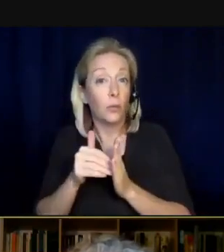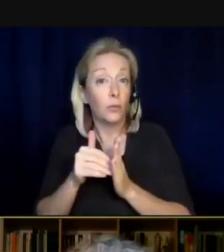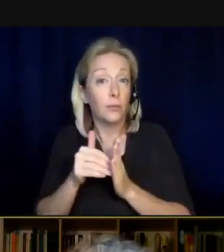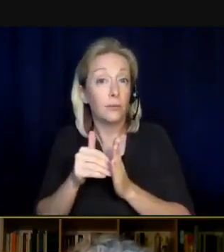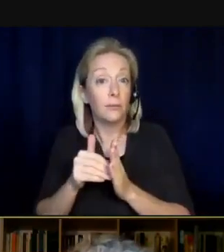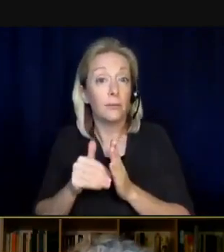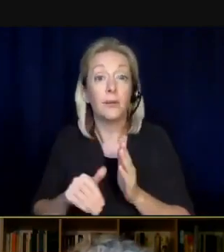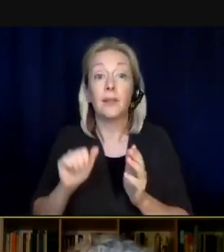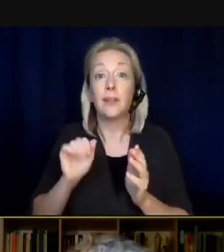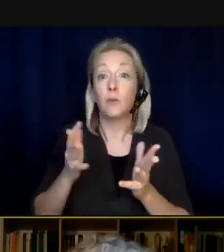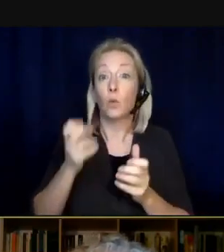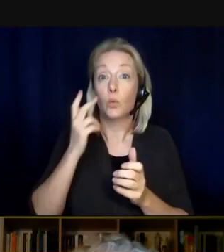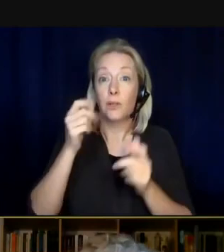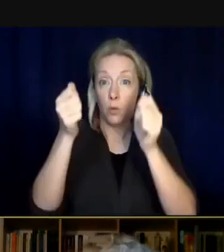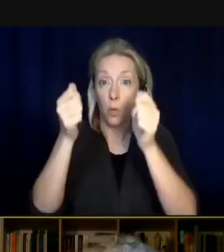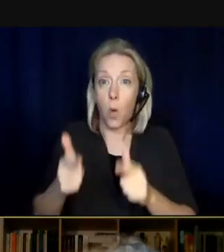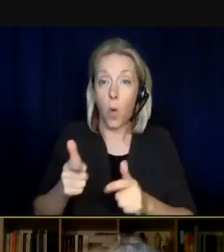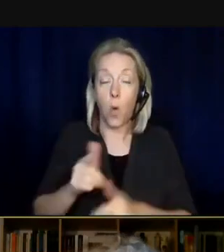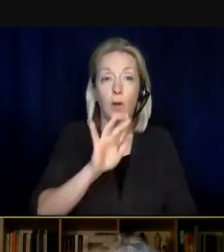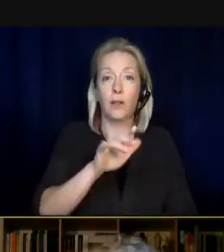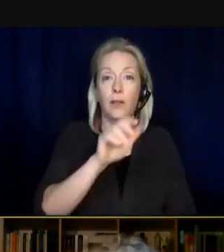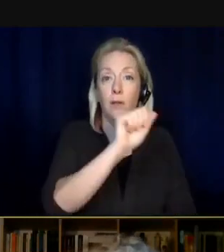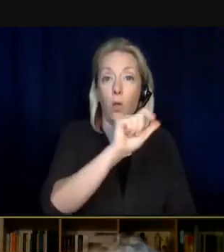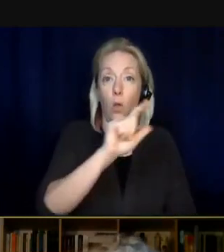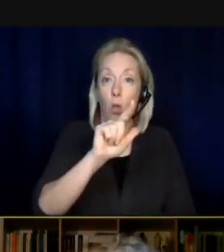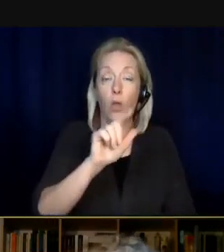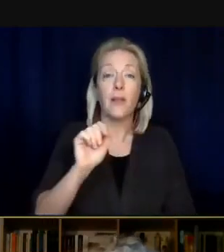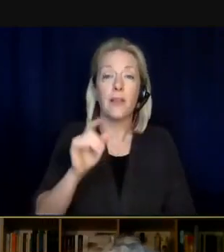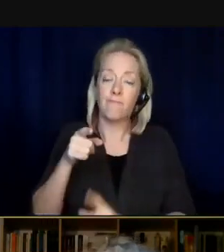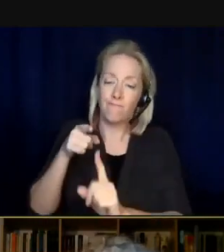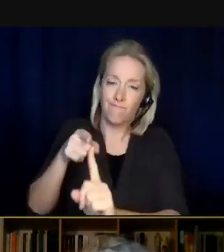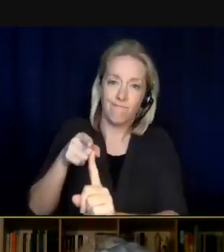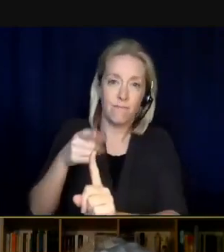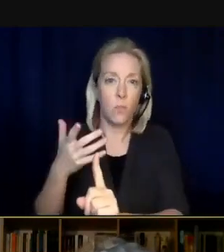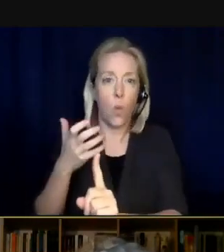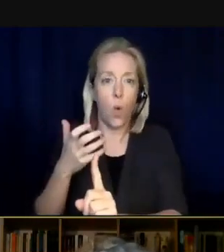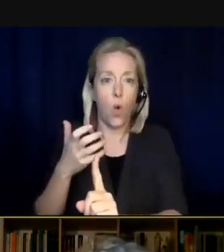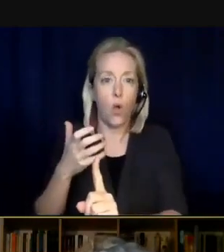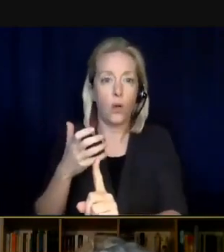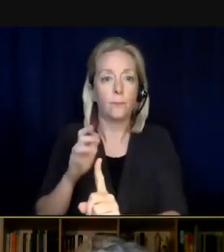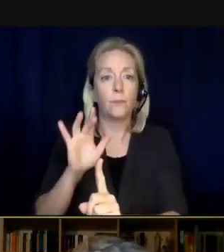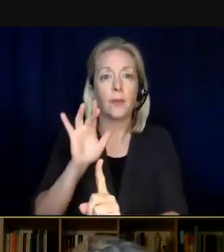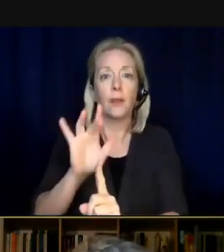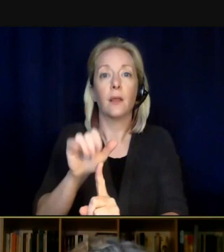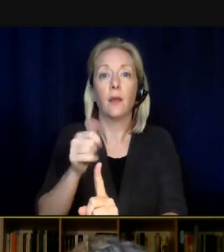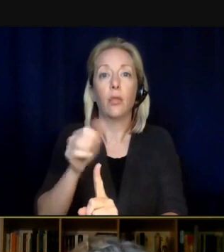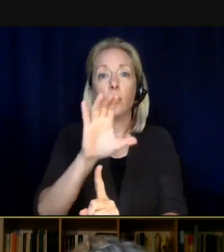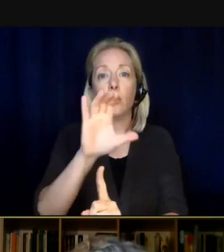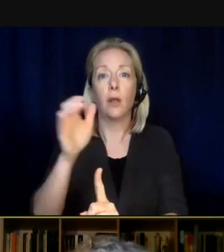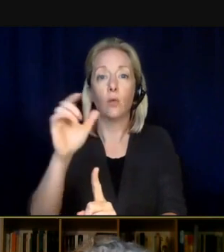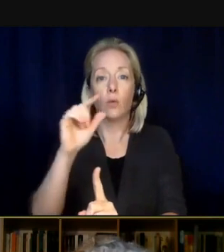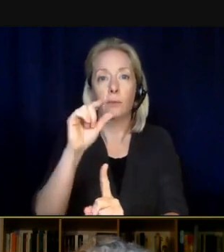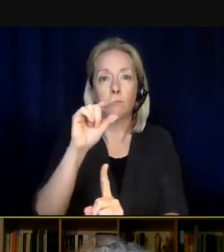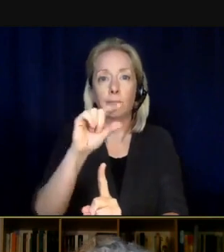into this all category. If you know what you want specifically, you can go into one of these other